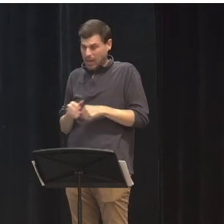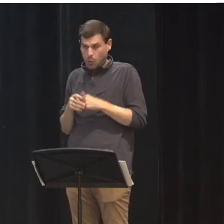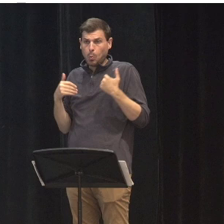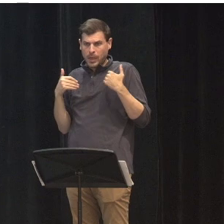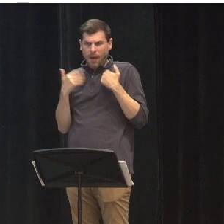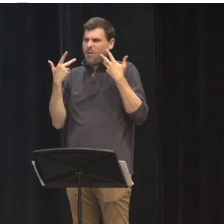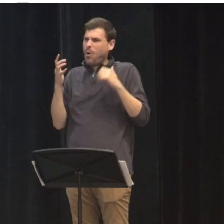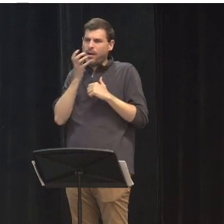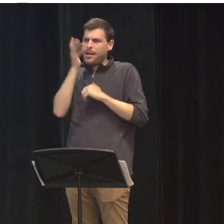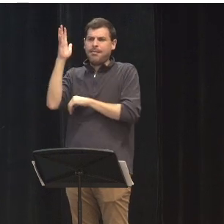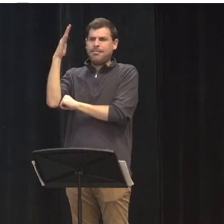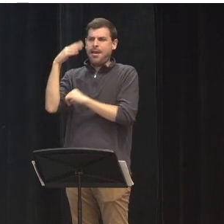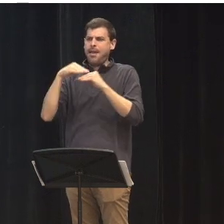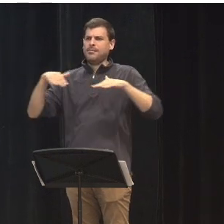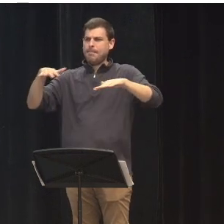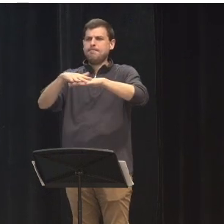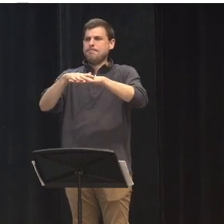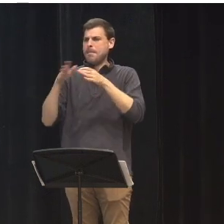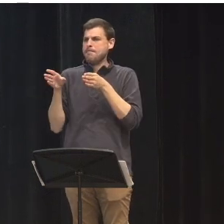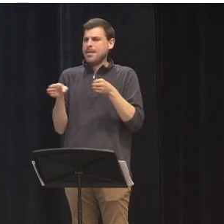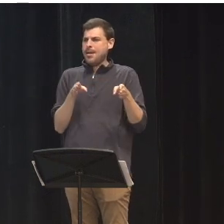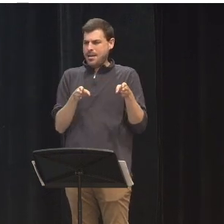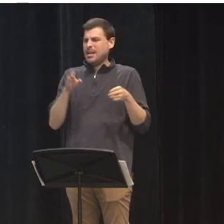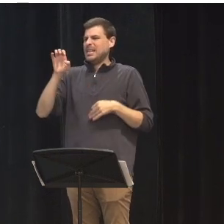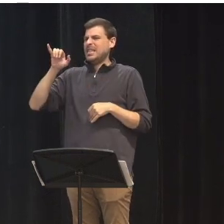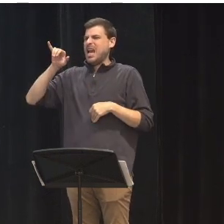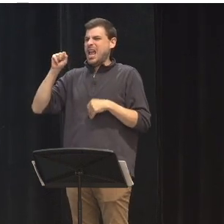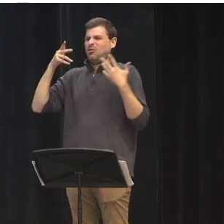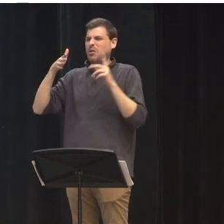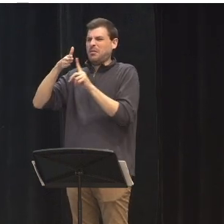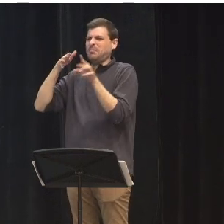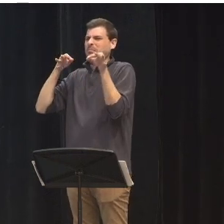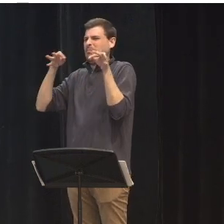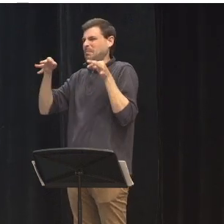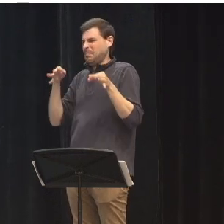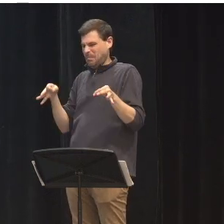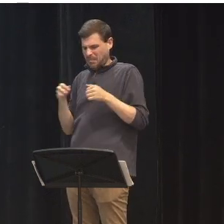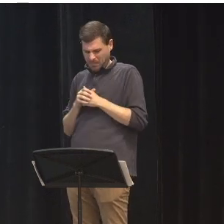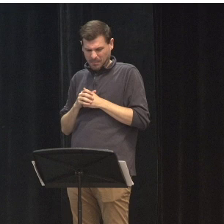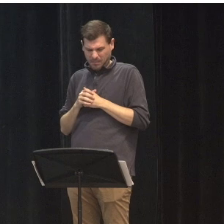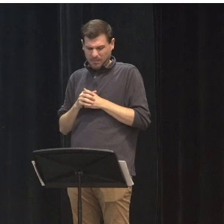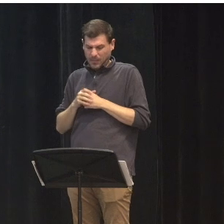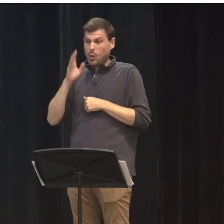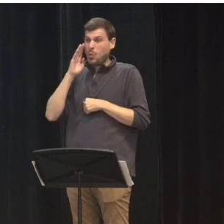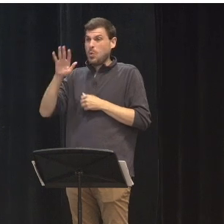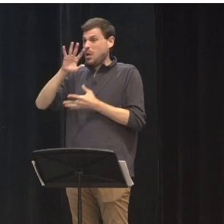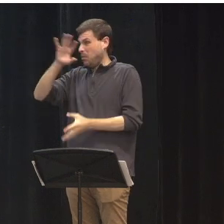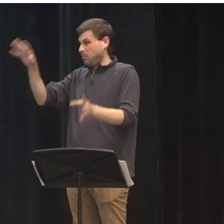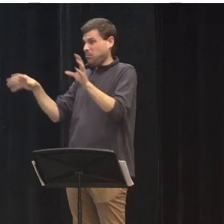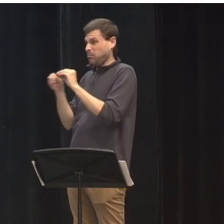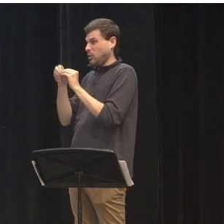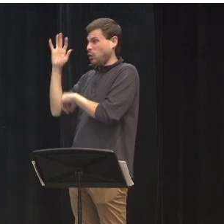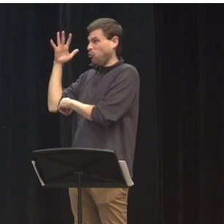plan that is described in the EIS that identifies 390 trees to be replanted